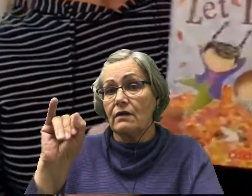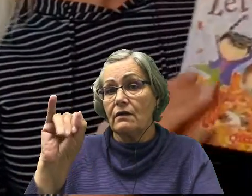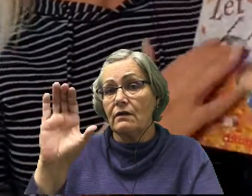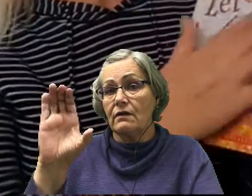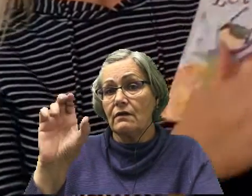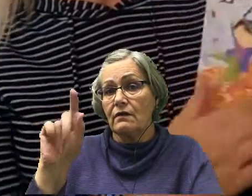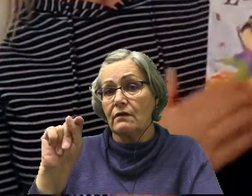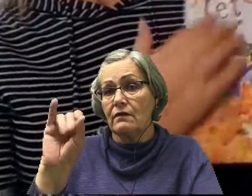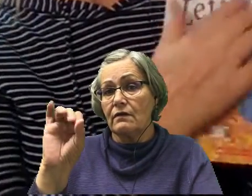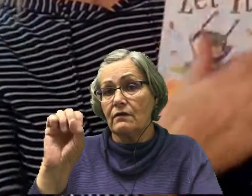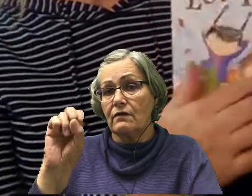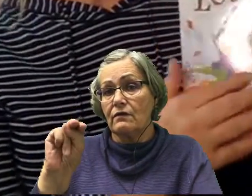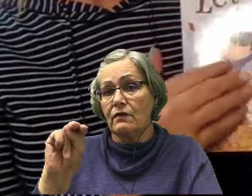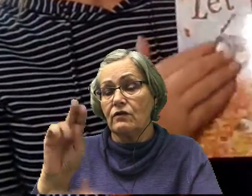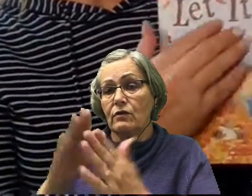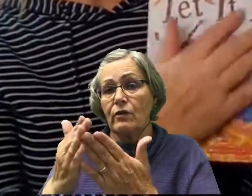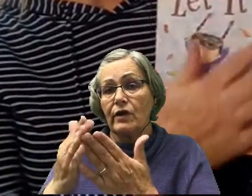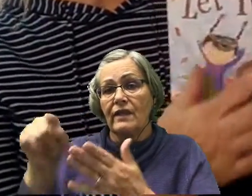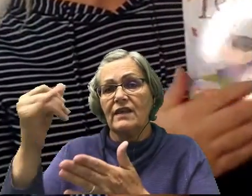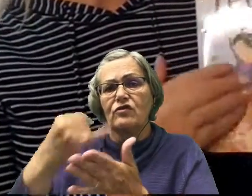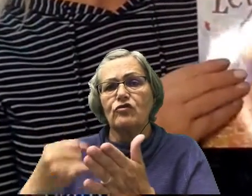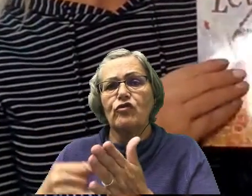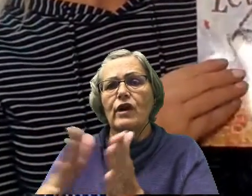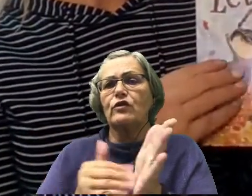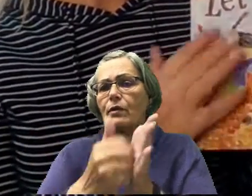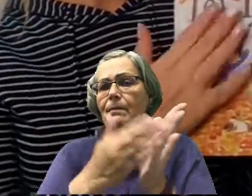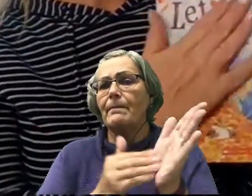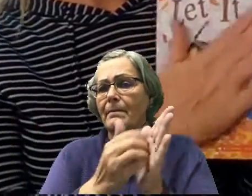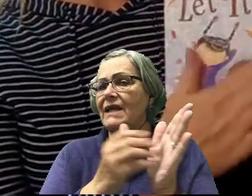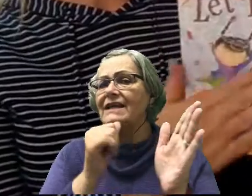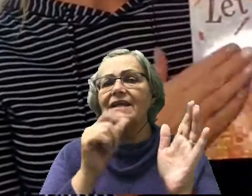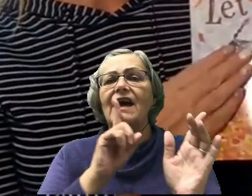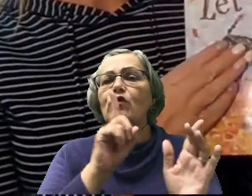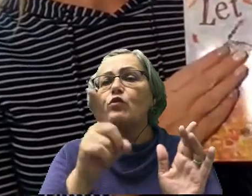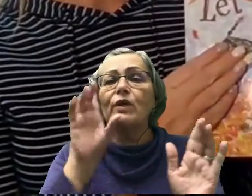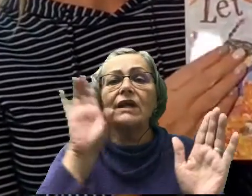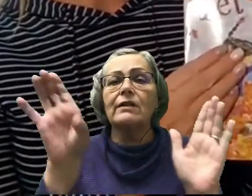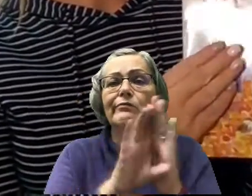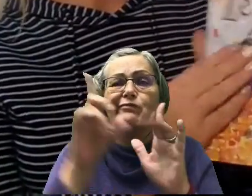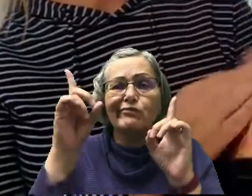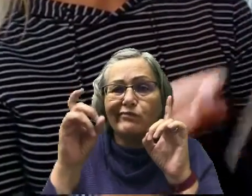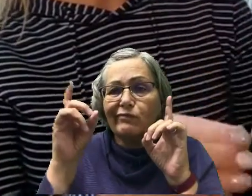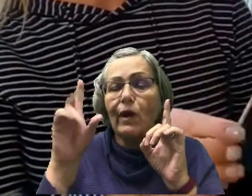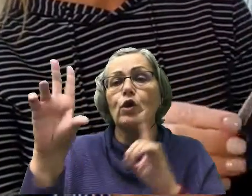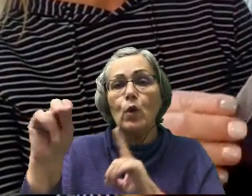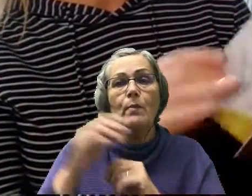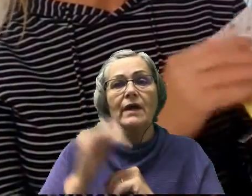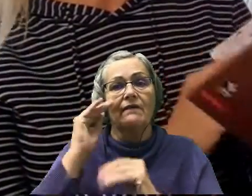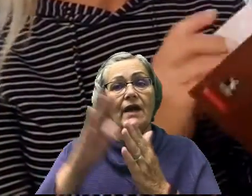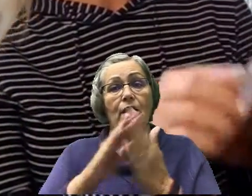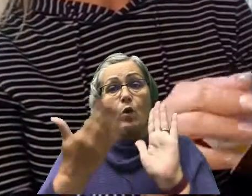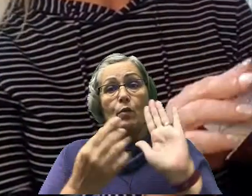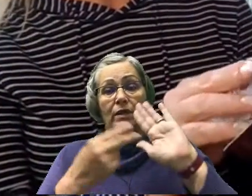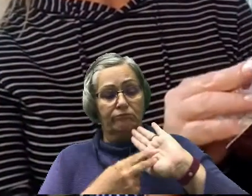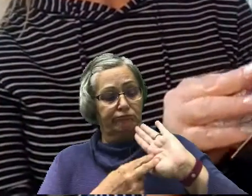Fiction means these are just drawings or paintings. These are not real pictures, okay? If I open it up